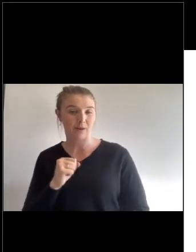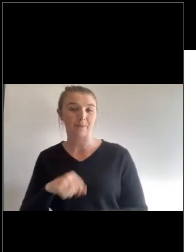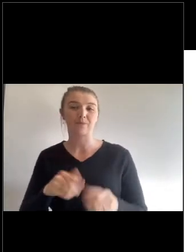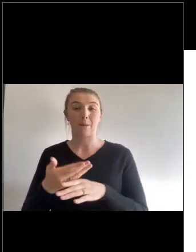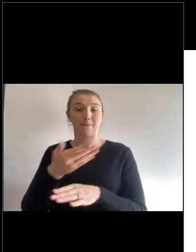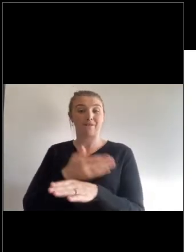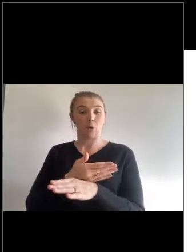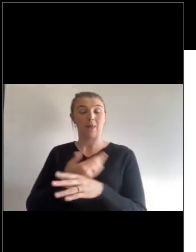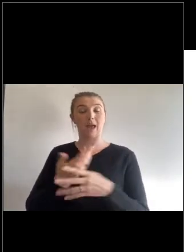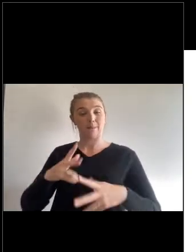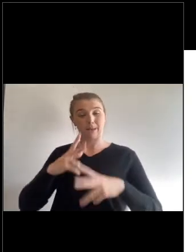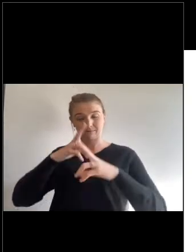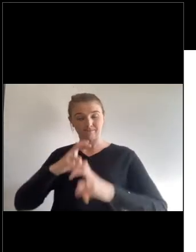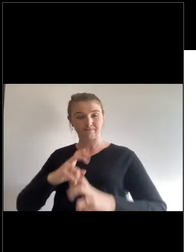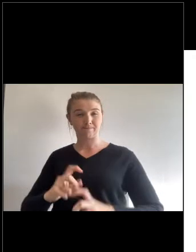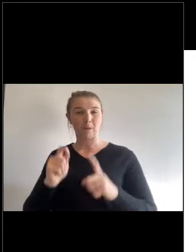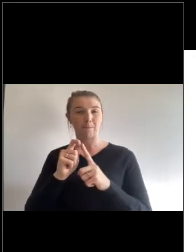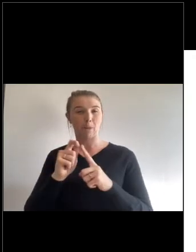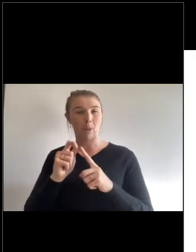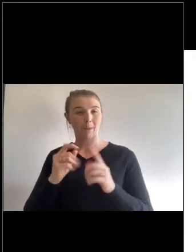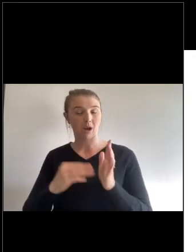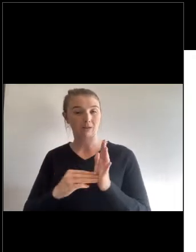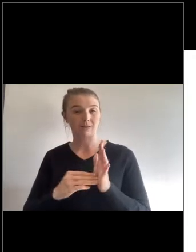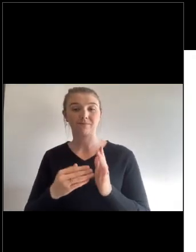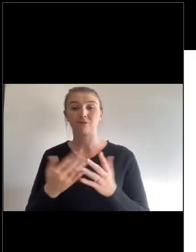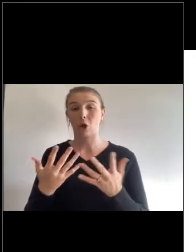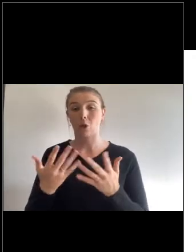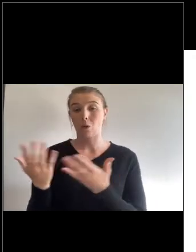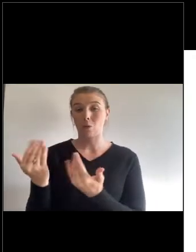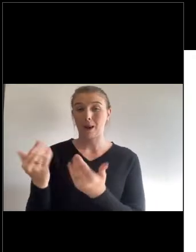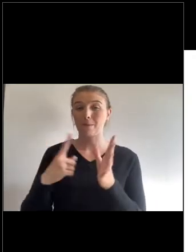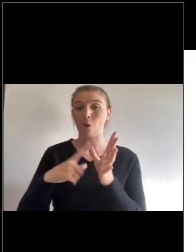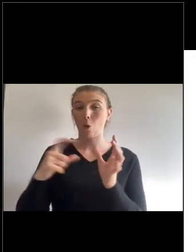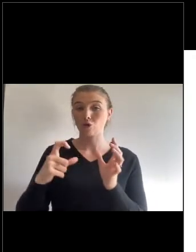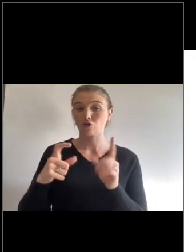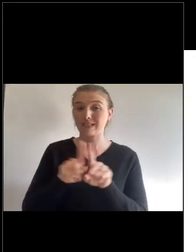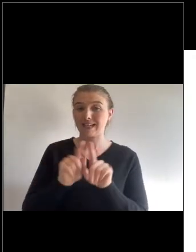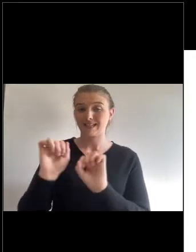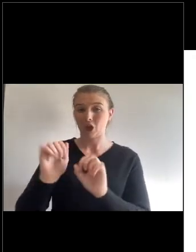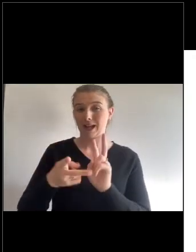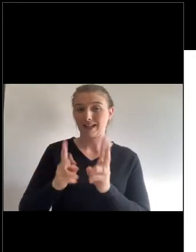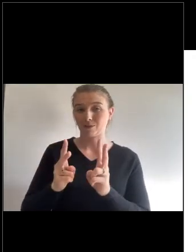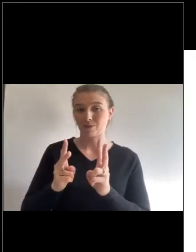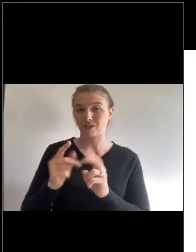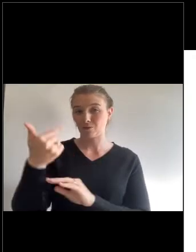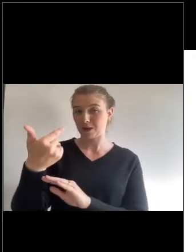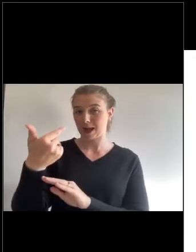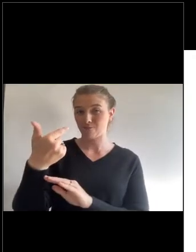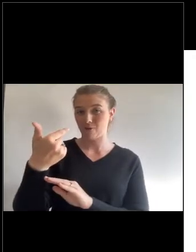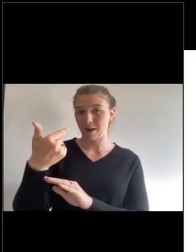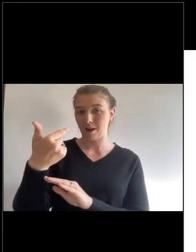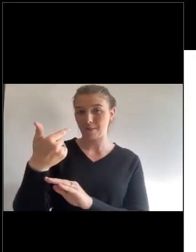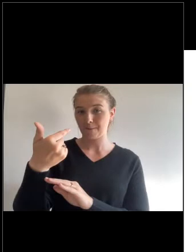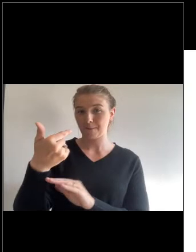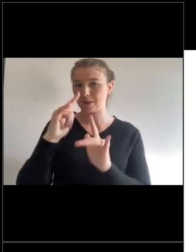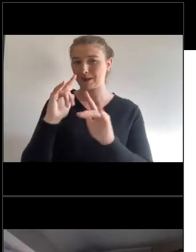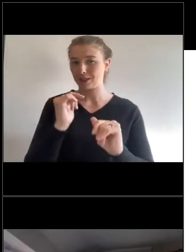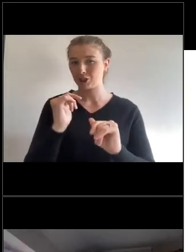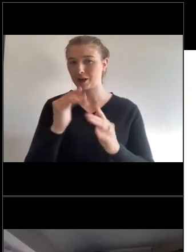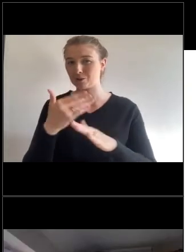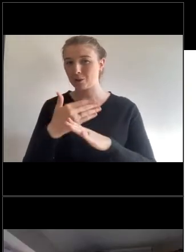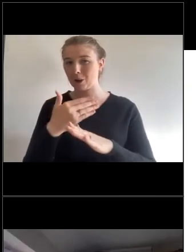Strathclyde universities. So let's get Audrey and also her interpreters to join us on camera and check that we are